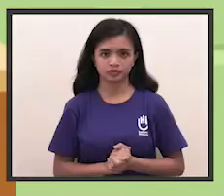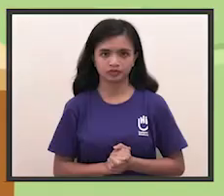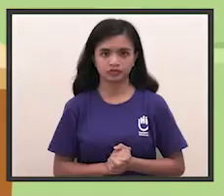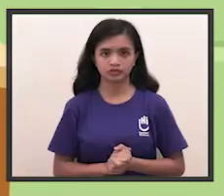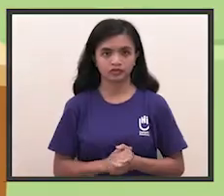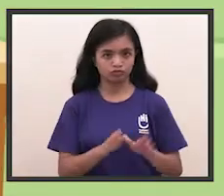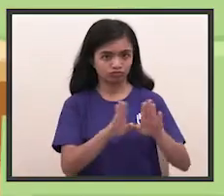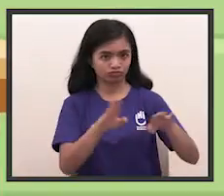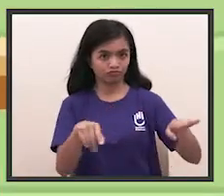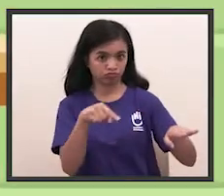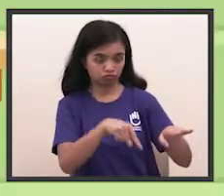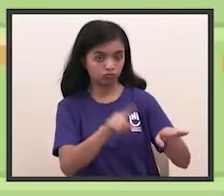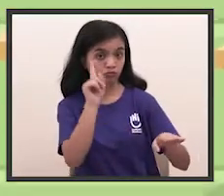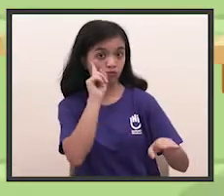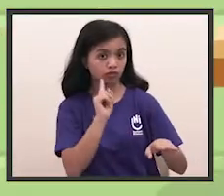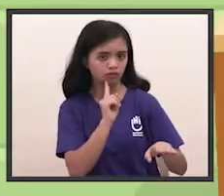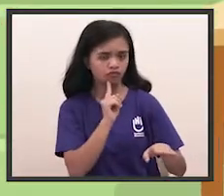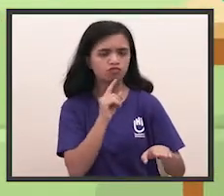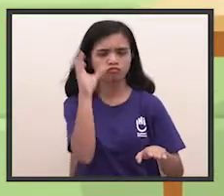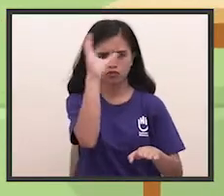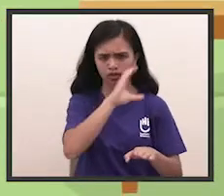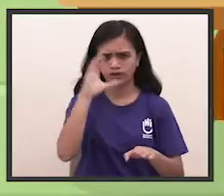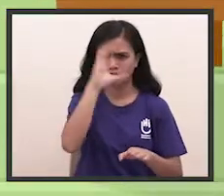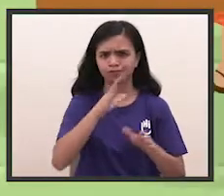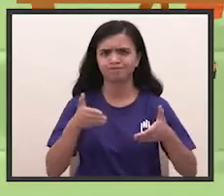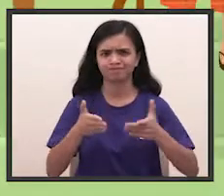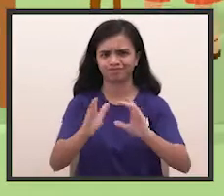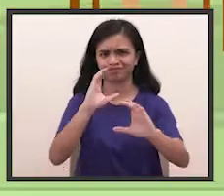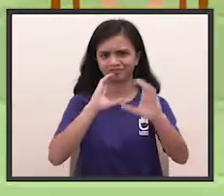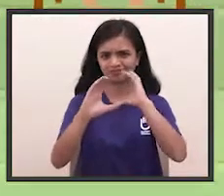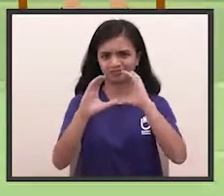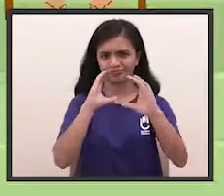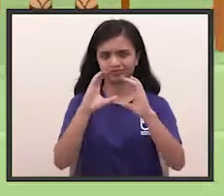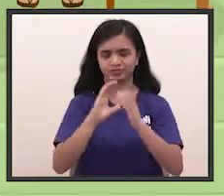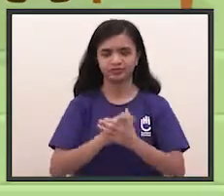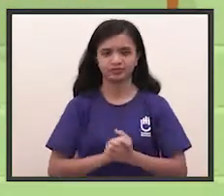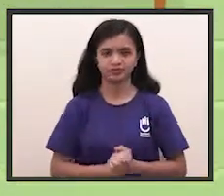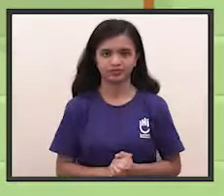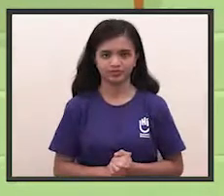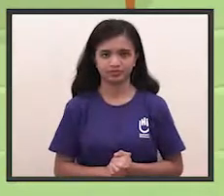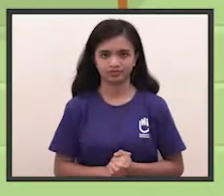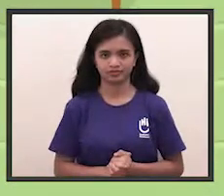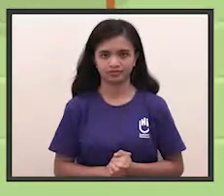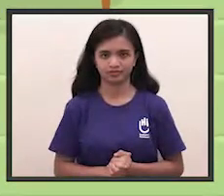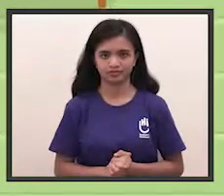For children who are deaf, find out their medium of communication